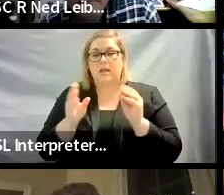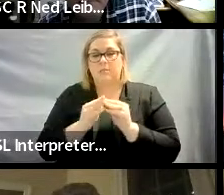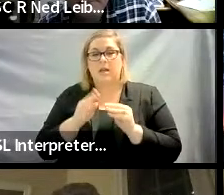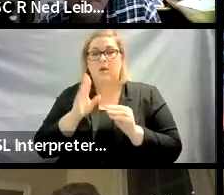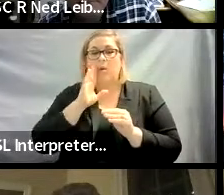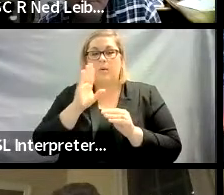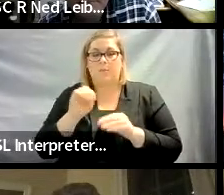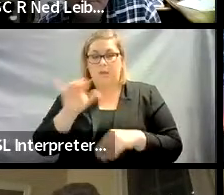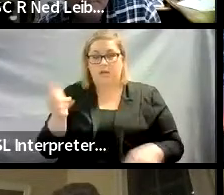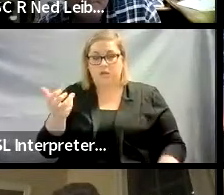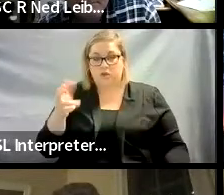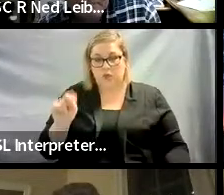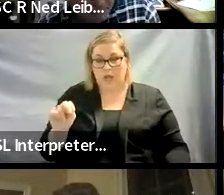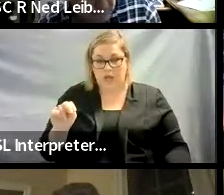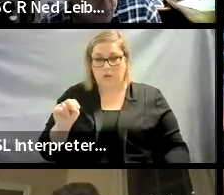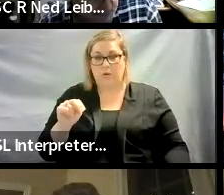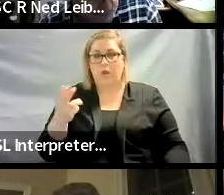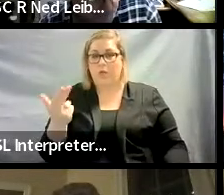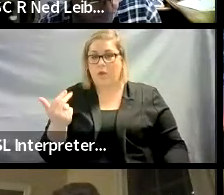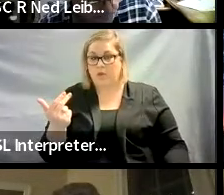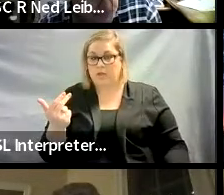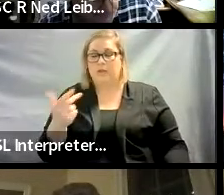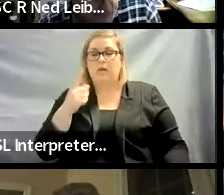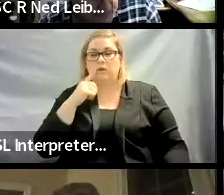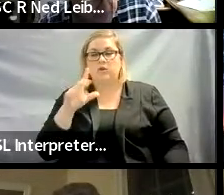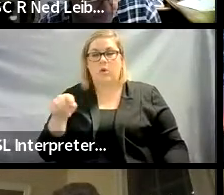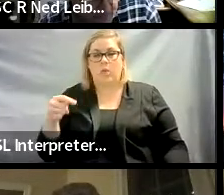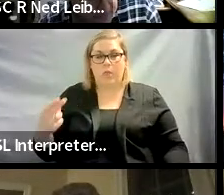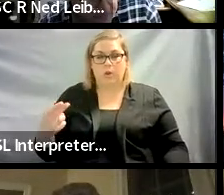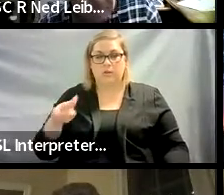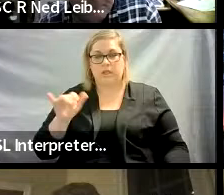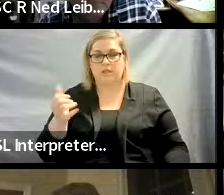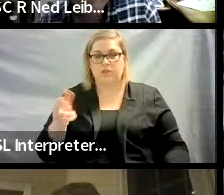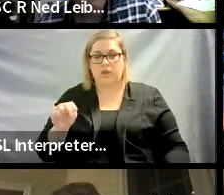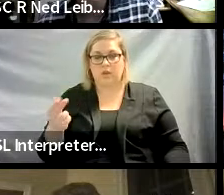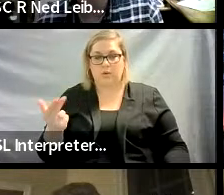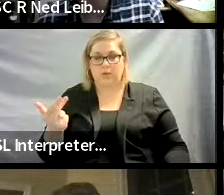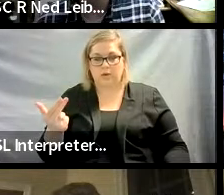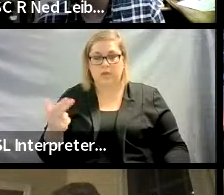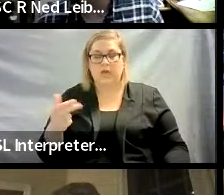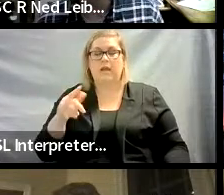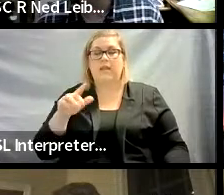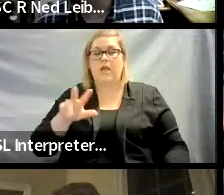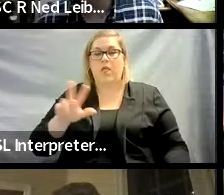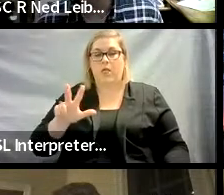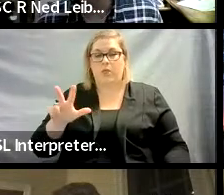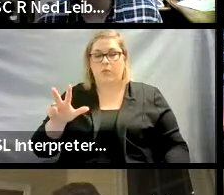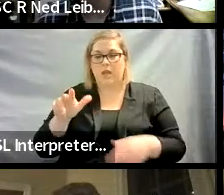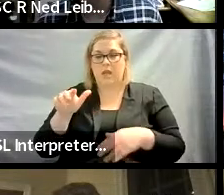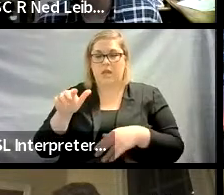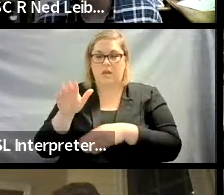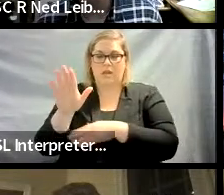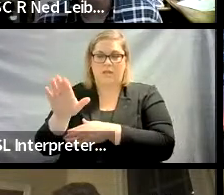be January the 13th. So Thursday to January 13th at 3 p.m. And then